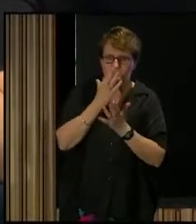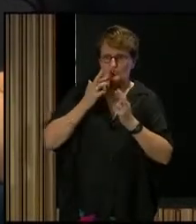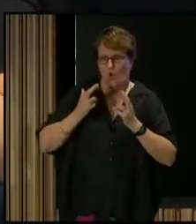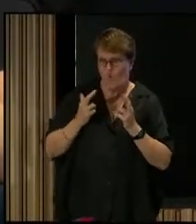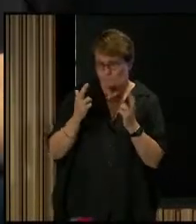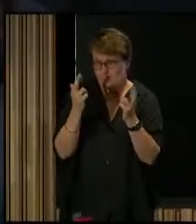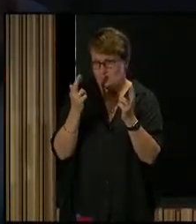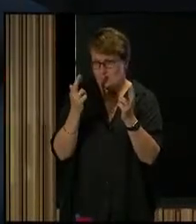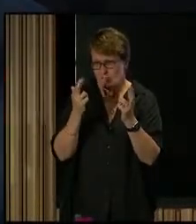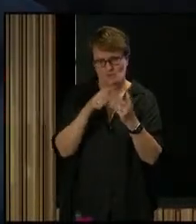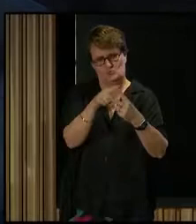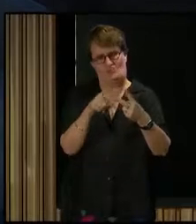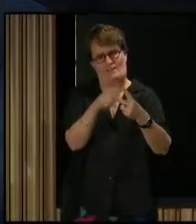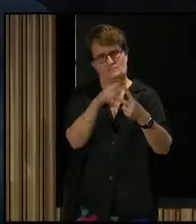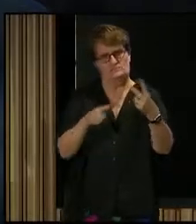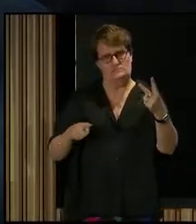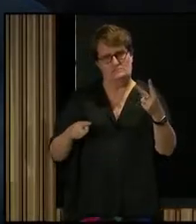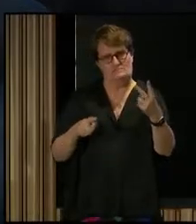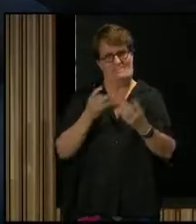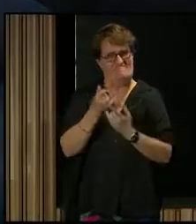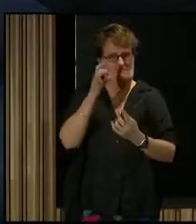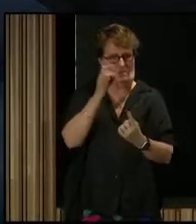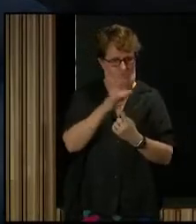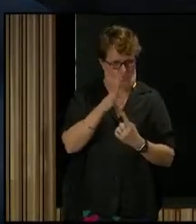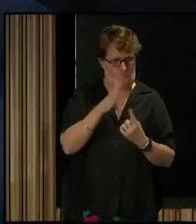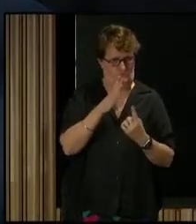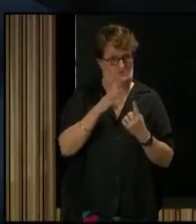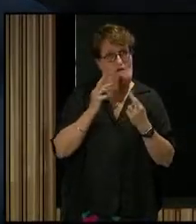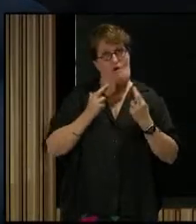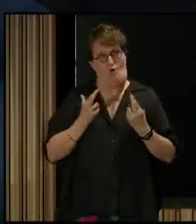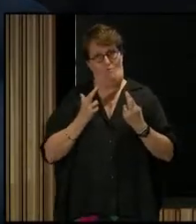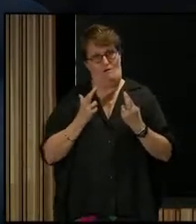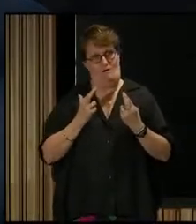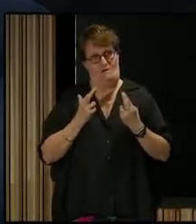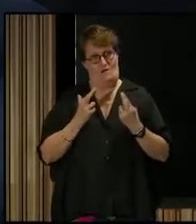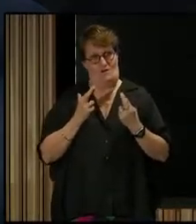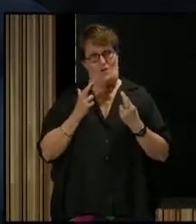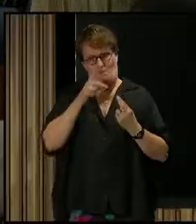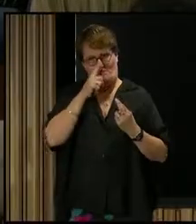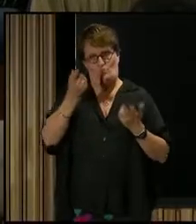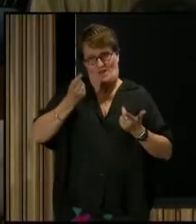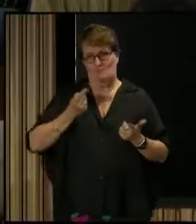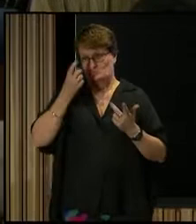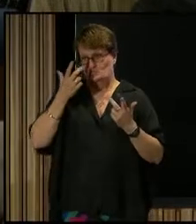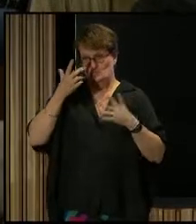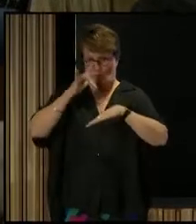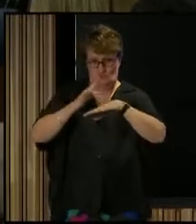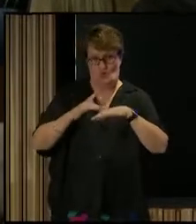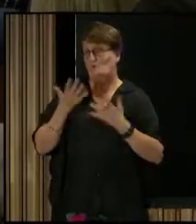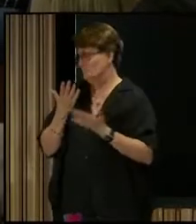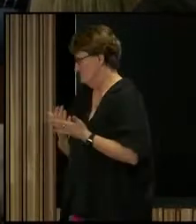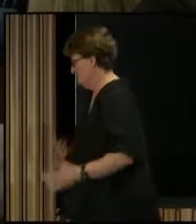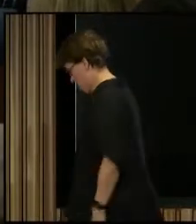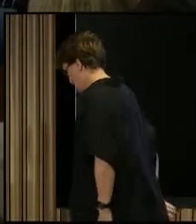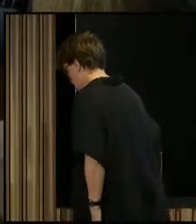like the two tenets of what I'm trying to share in the world. I hope that's what people feel when they come to the show. Now,